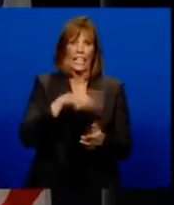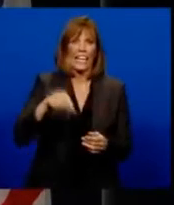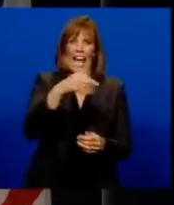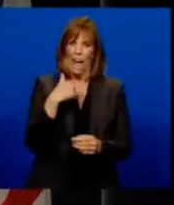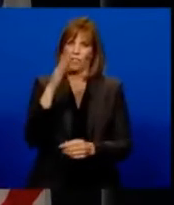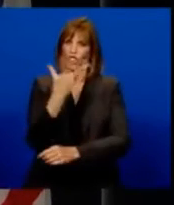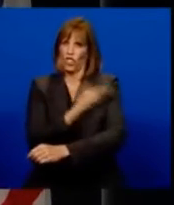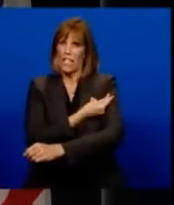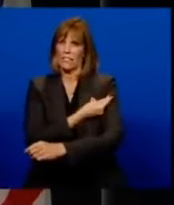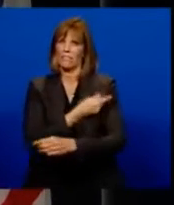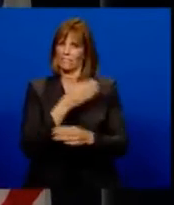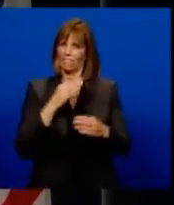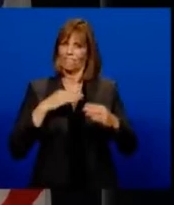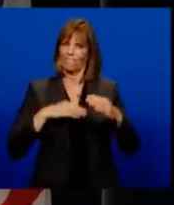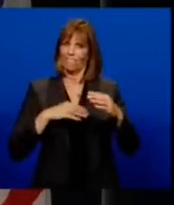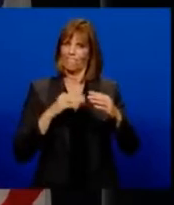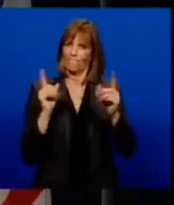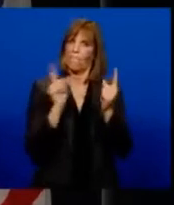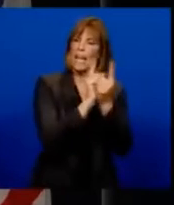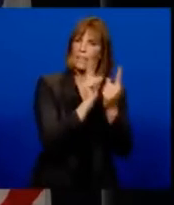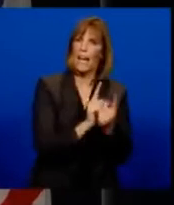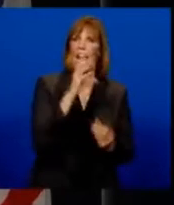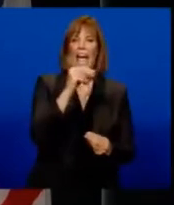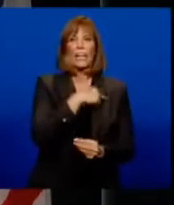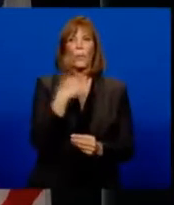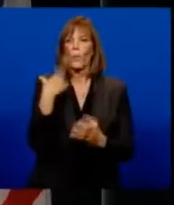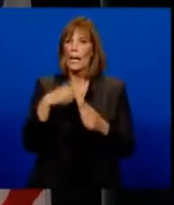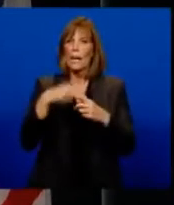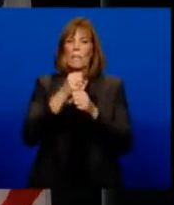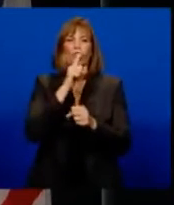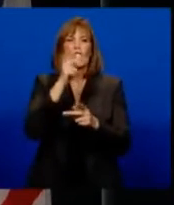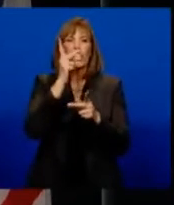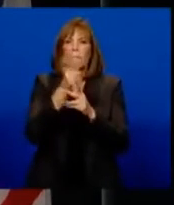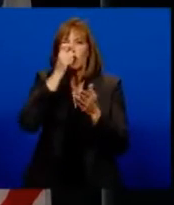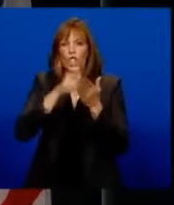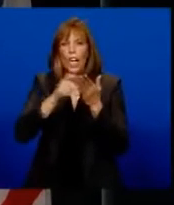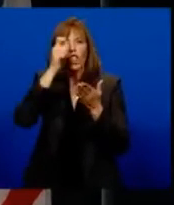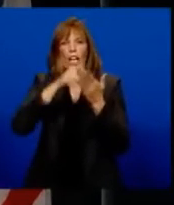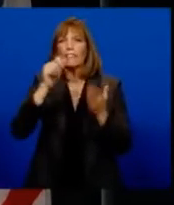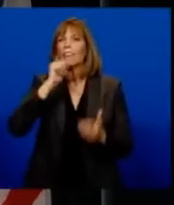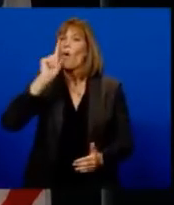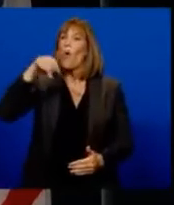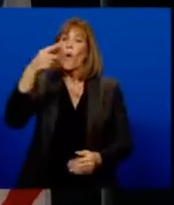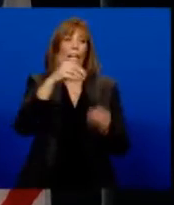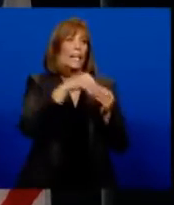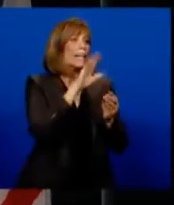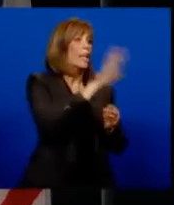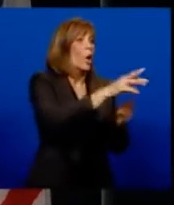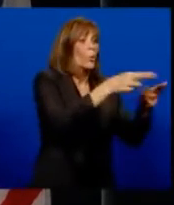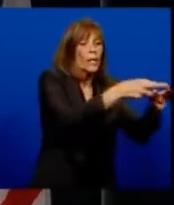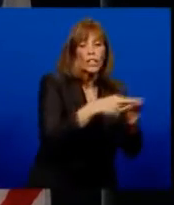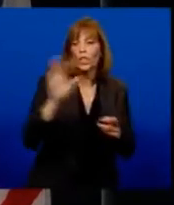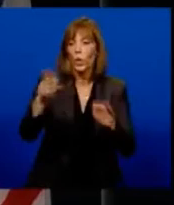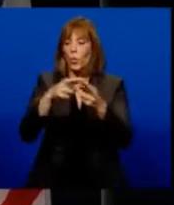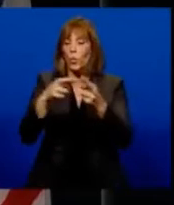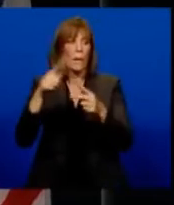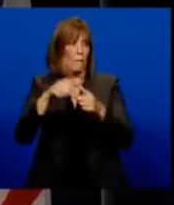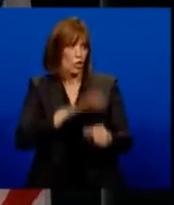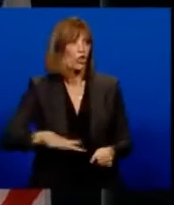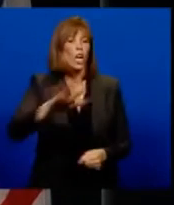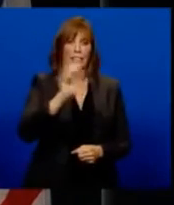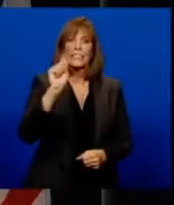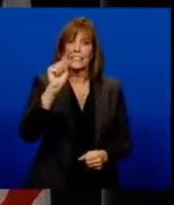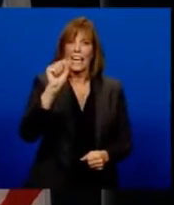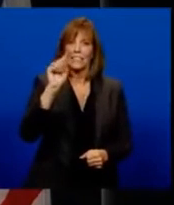older. And we want to make sure that we have those continued touch points, not just in regions or even across the state, but we speak quite regularly with